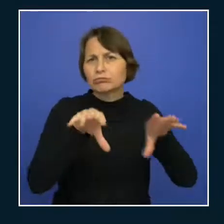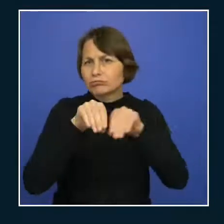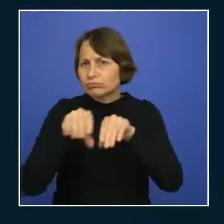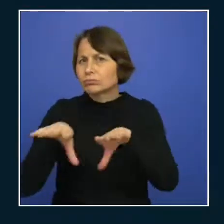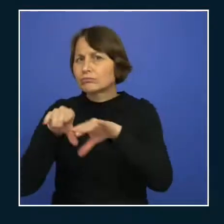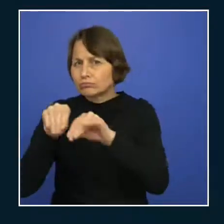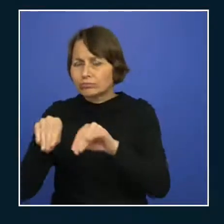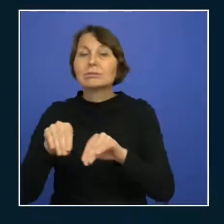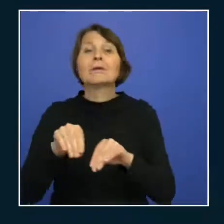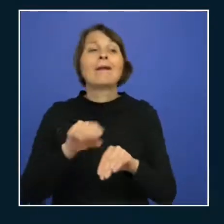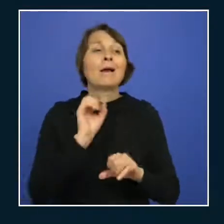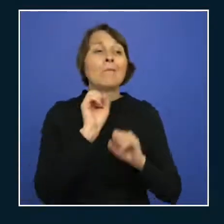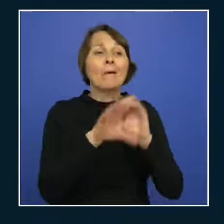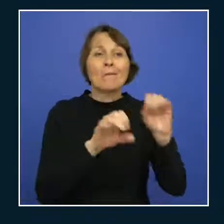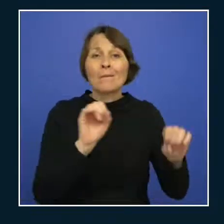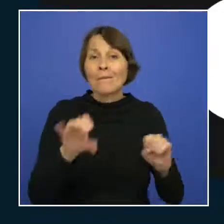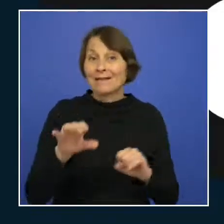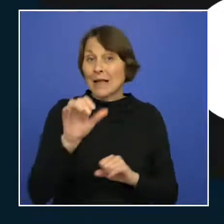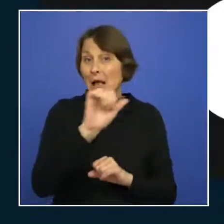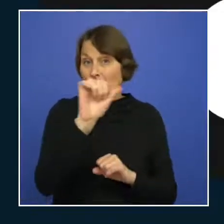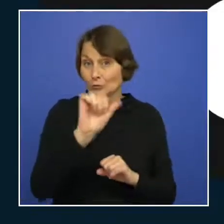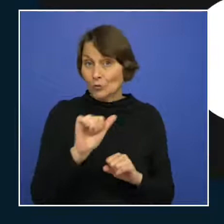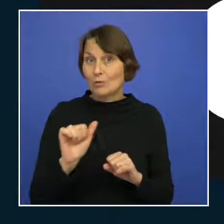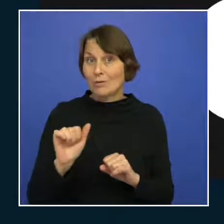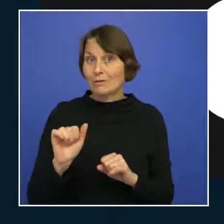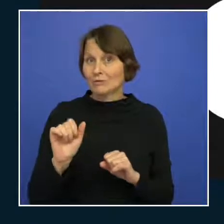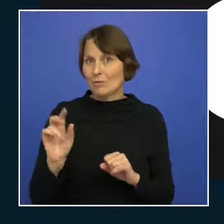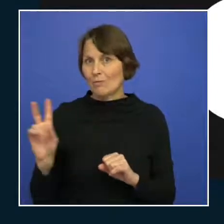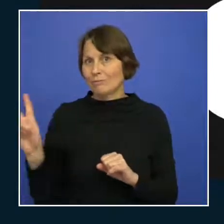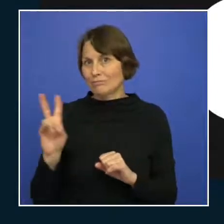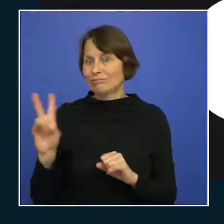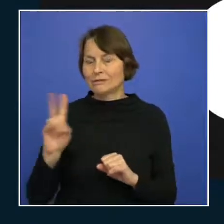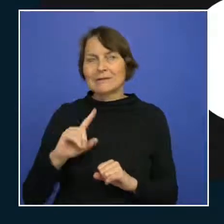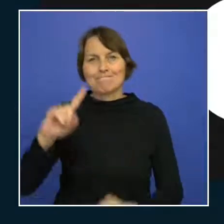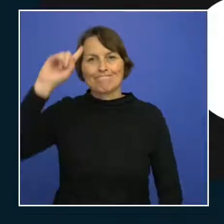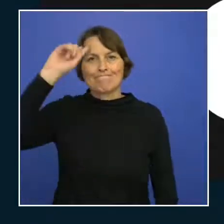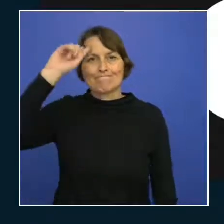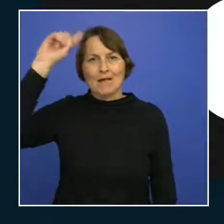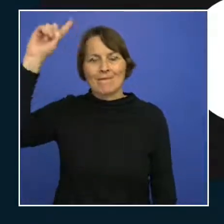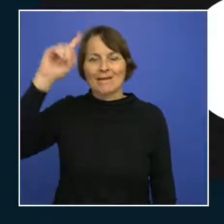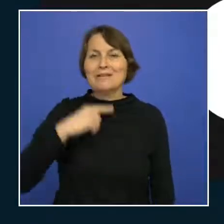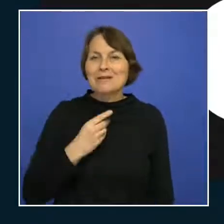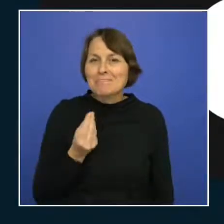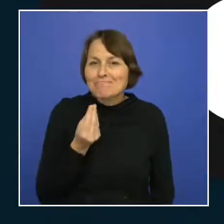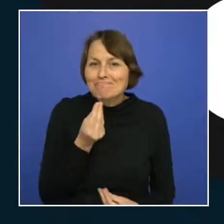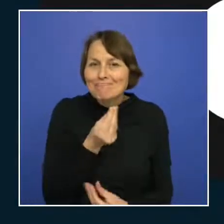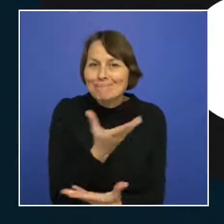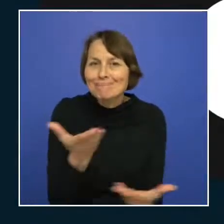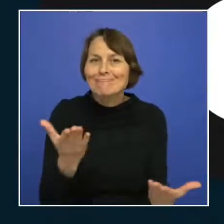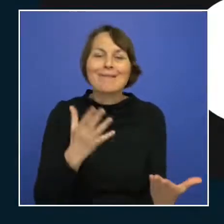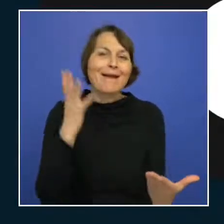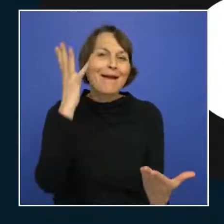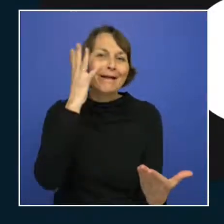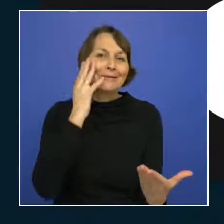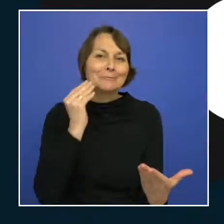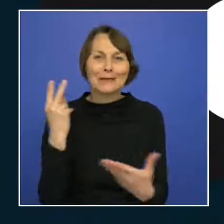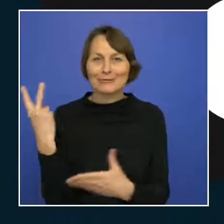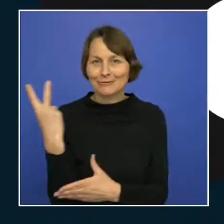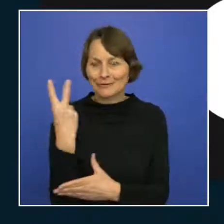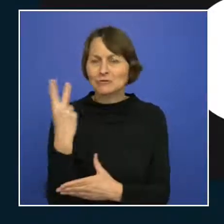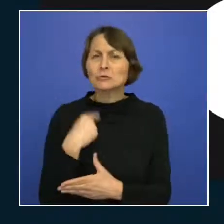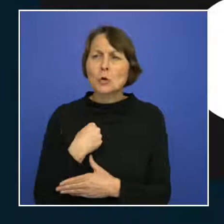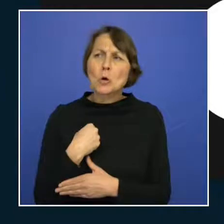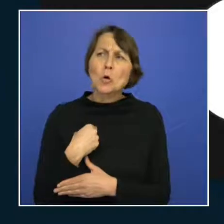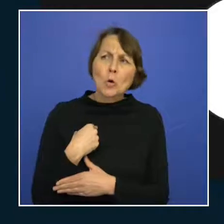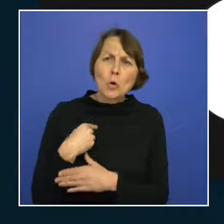Azure together. So that's where this idea came up. We could share about experience, the different challenges that we had,